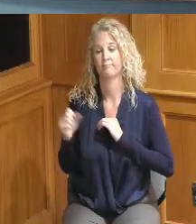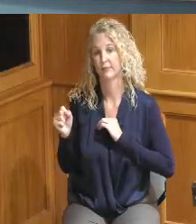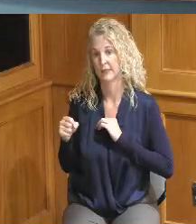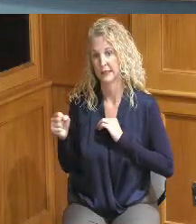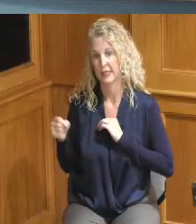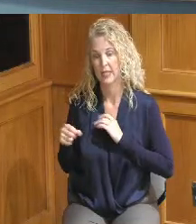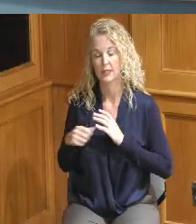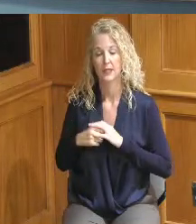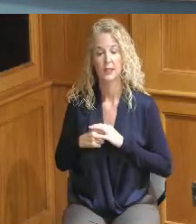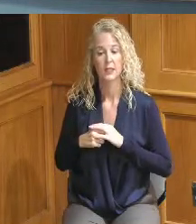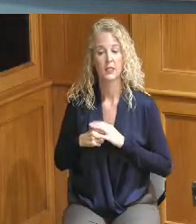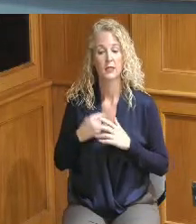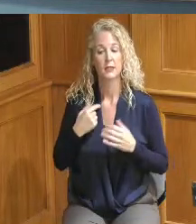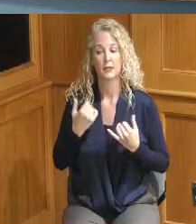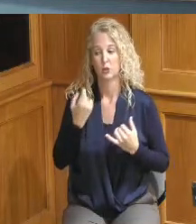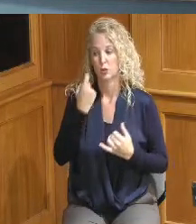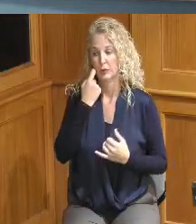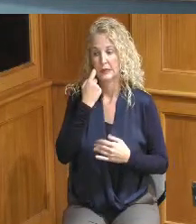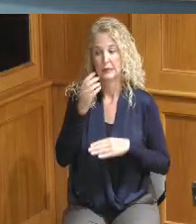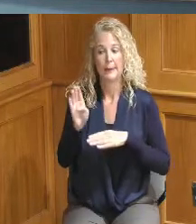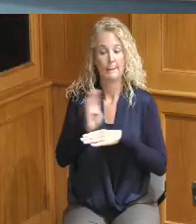been very busy